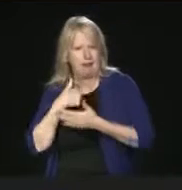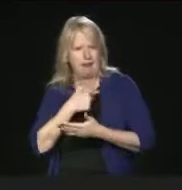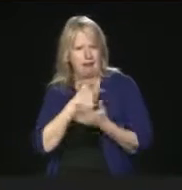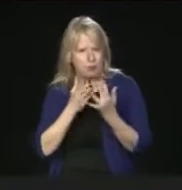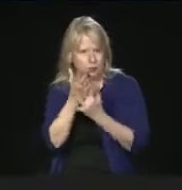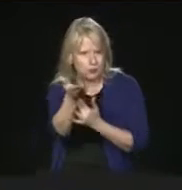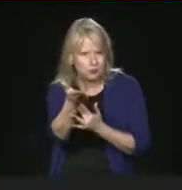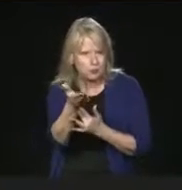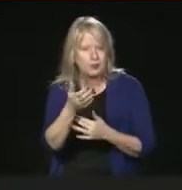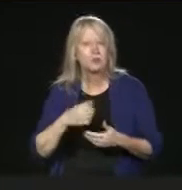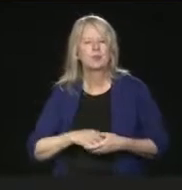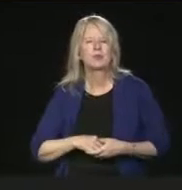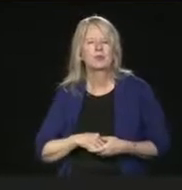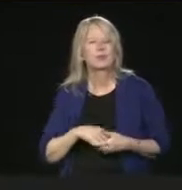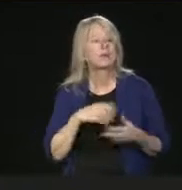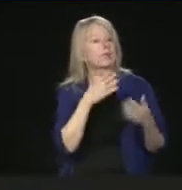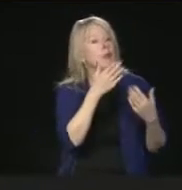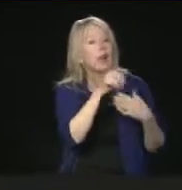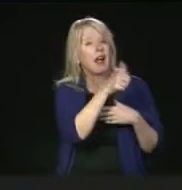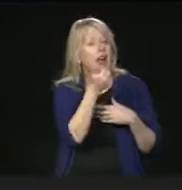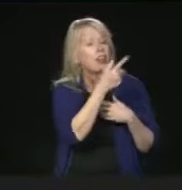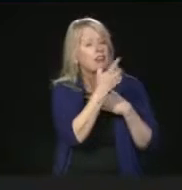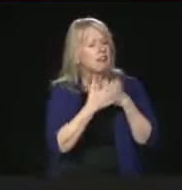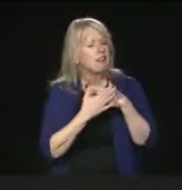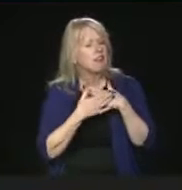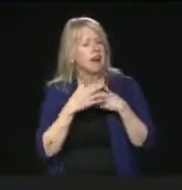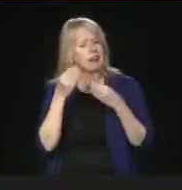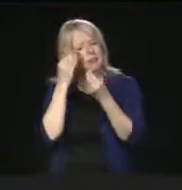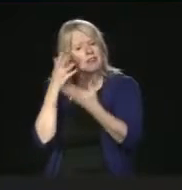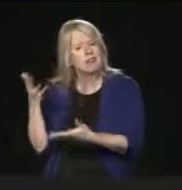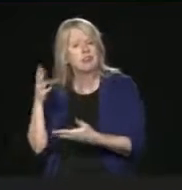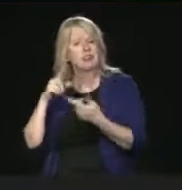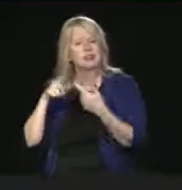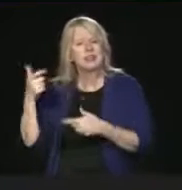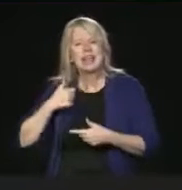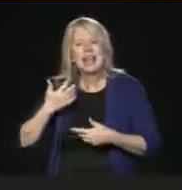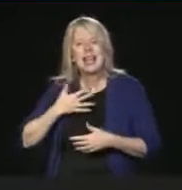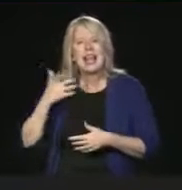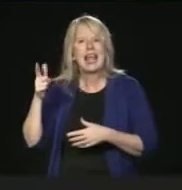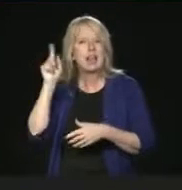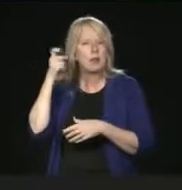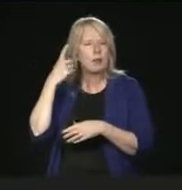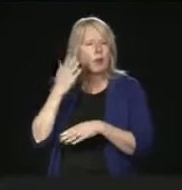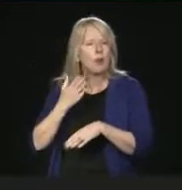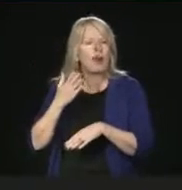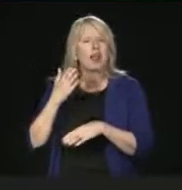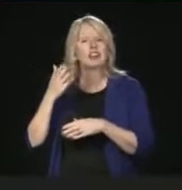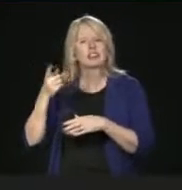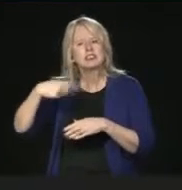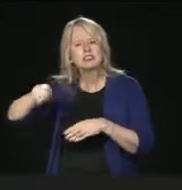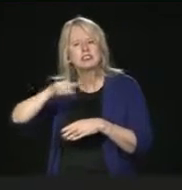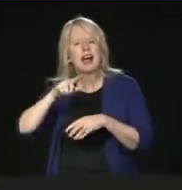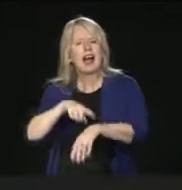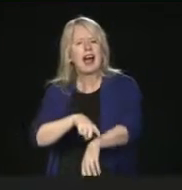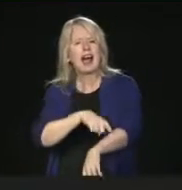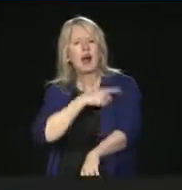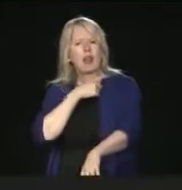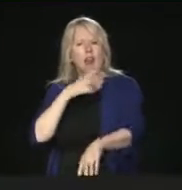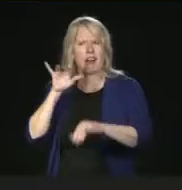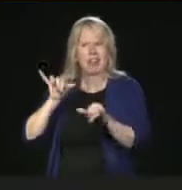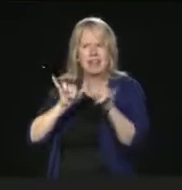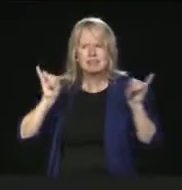what guidance can you provide Canadians and employers about how long the current maximum containment phase will last before we can